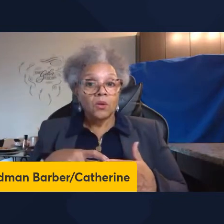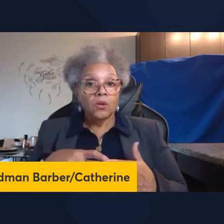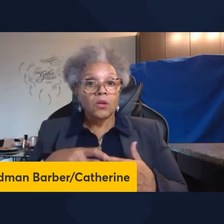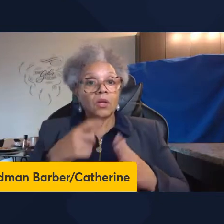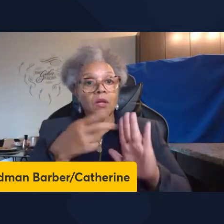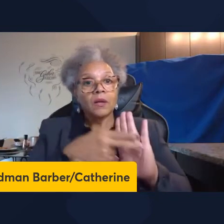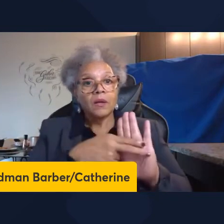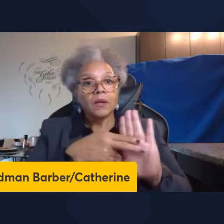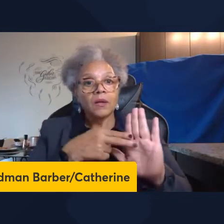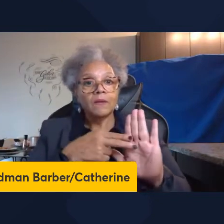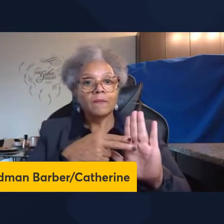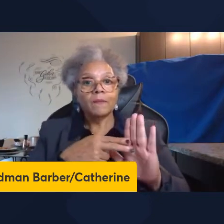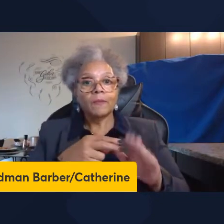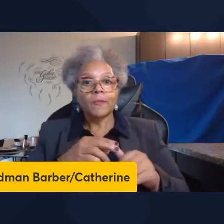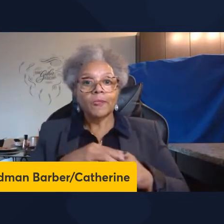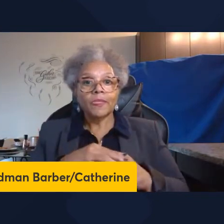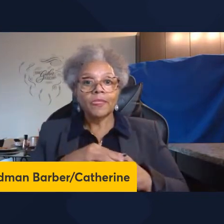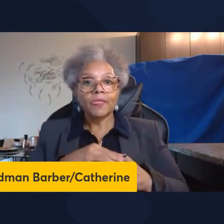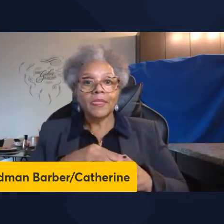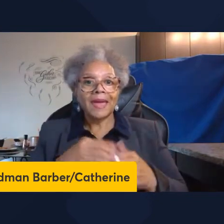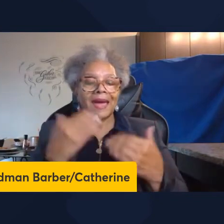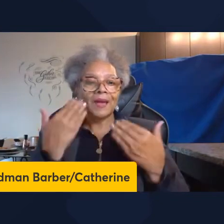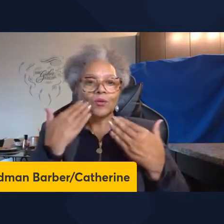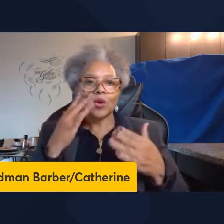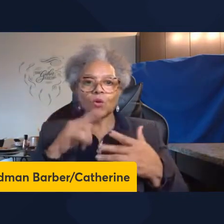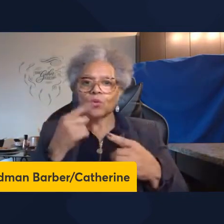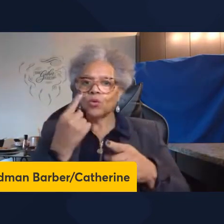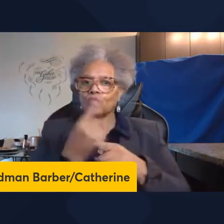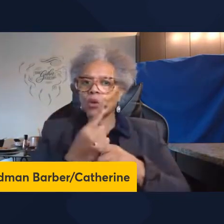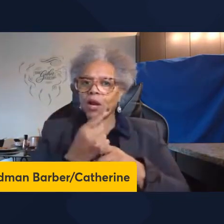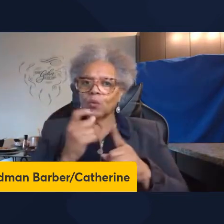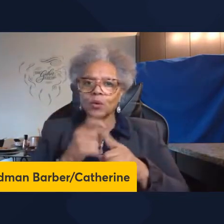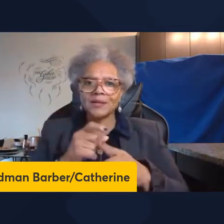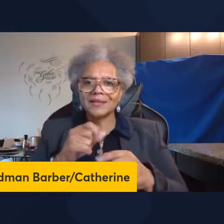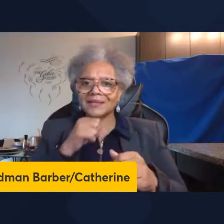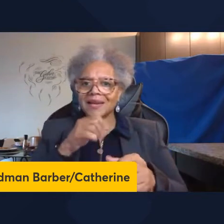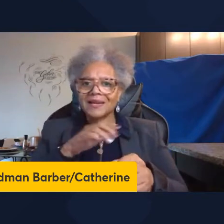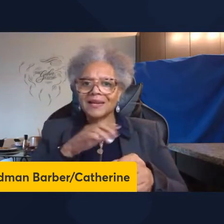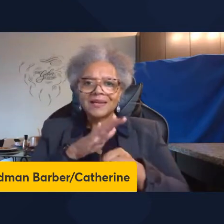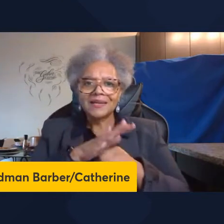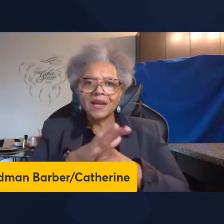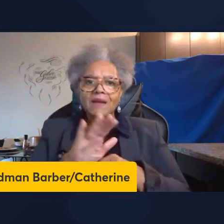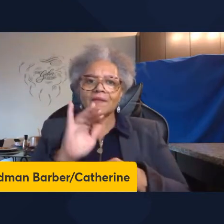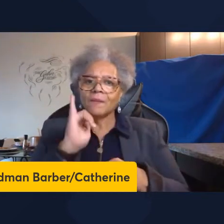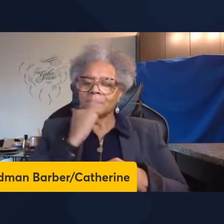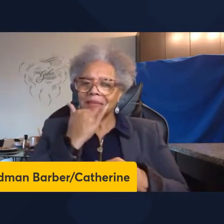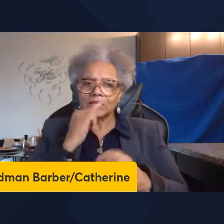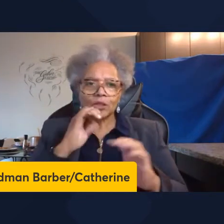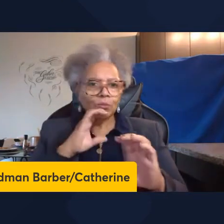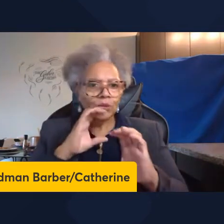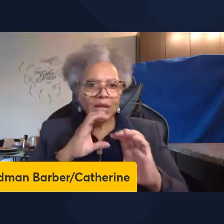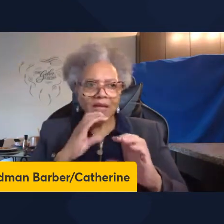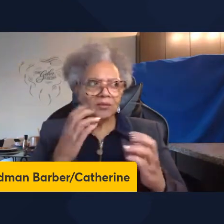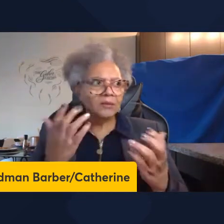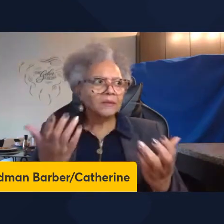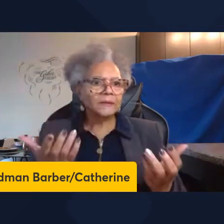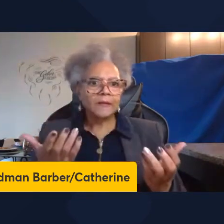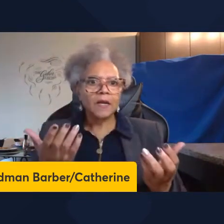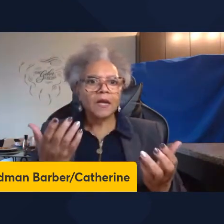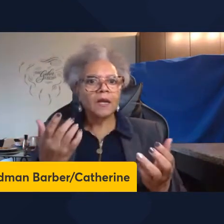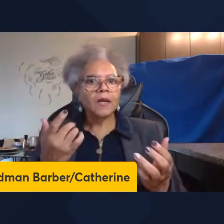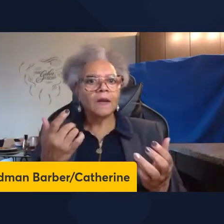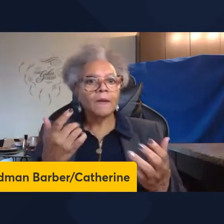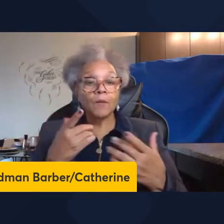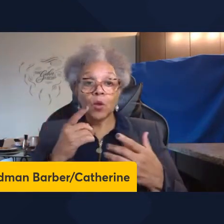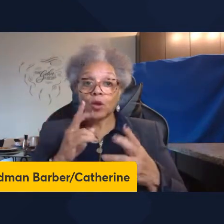highlighted was this, I don't know if the right word is lack of communication or miscommunication, but I'll give you one very,